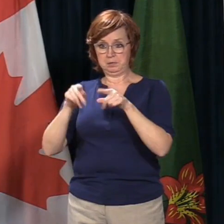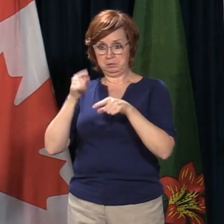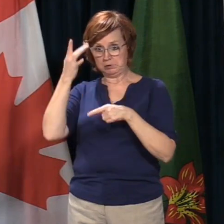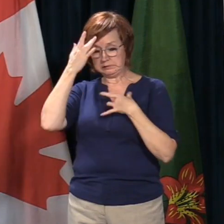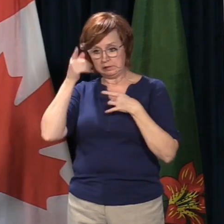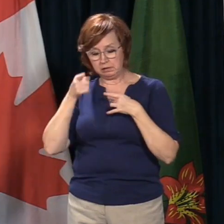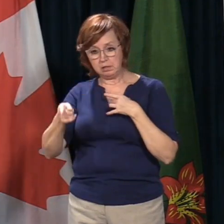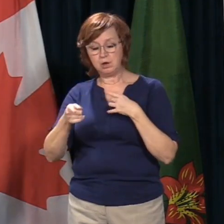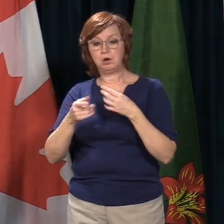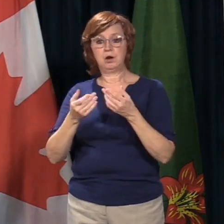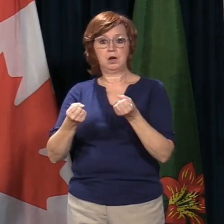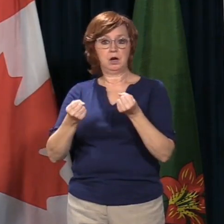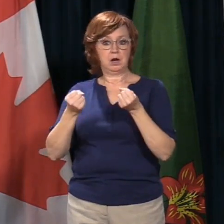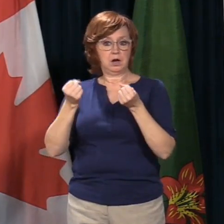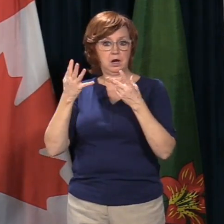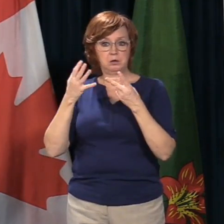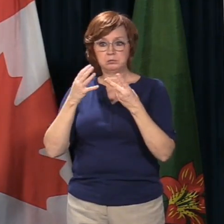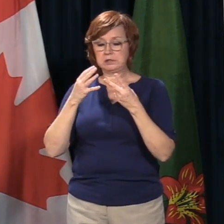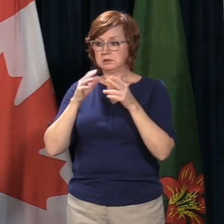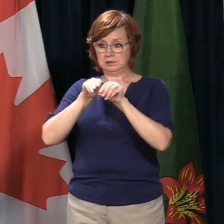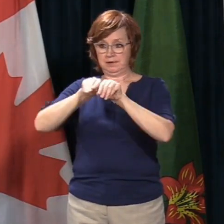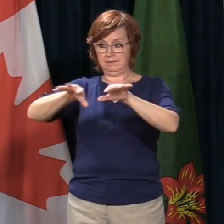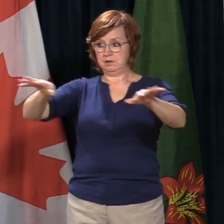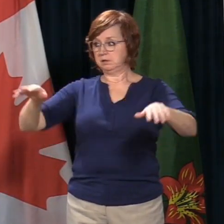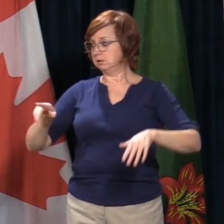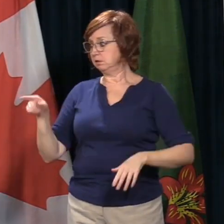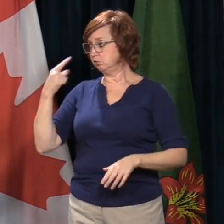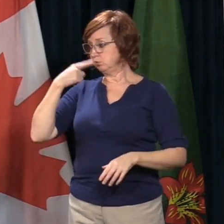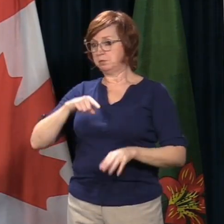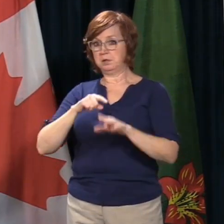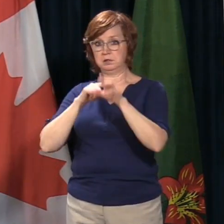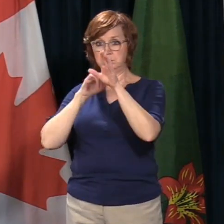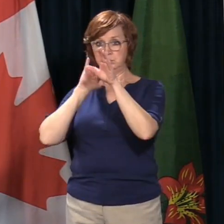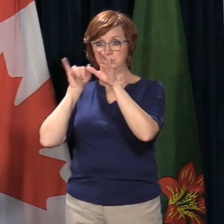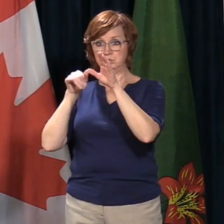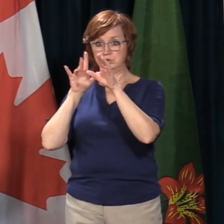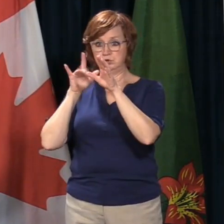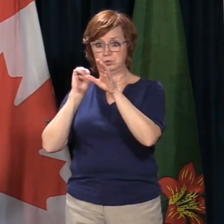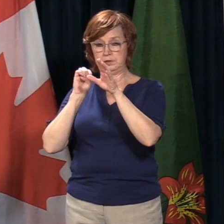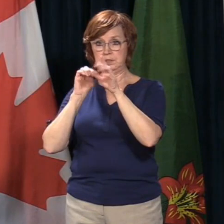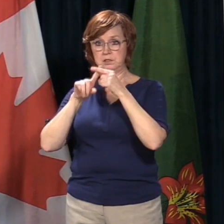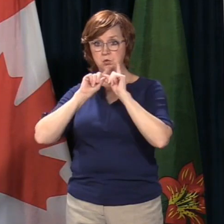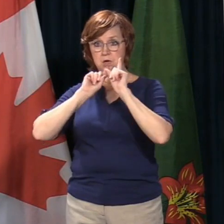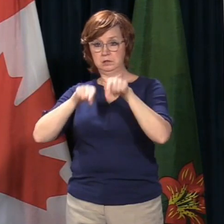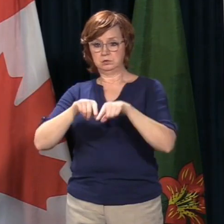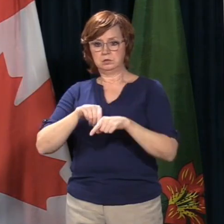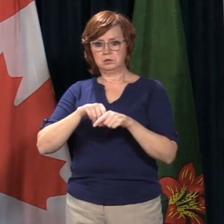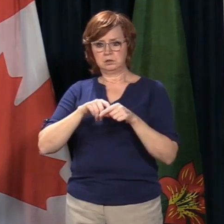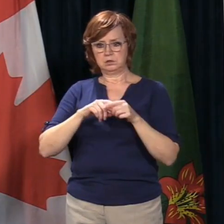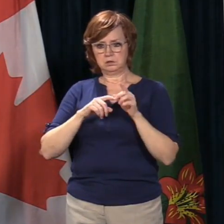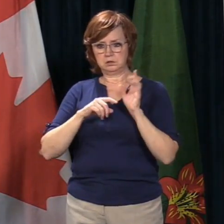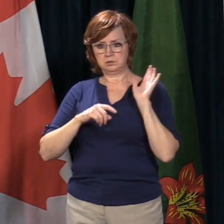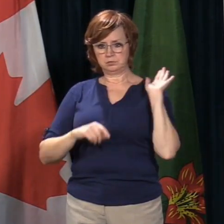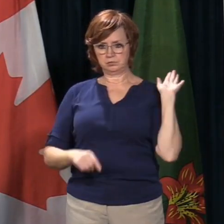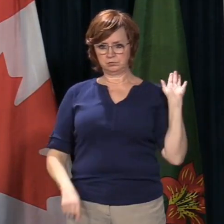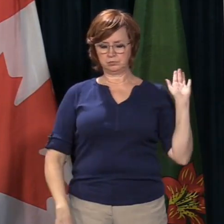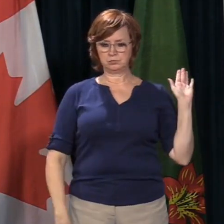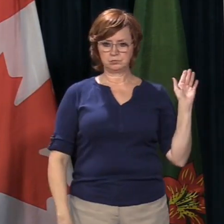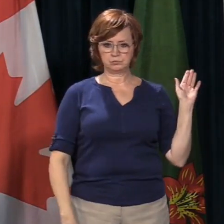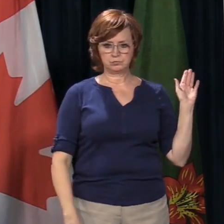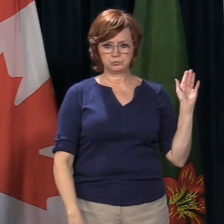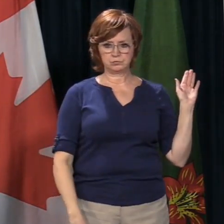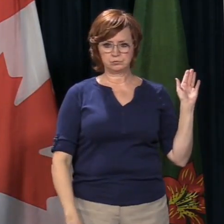Sure. I don't know who wants to take that one. Julie, are you okay with answering that one? The question was around long-term care outbreaks.